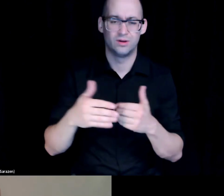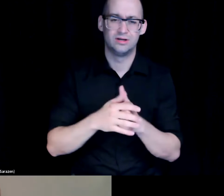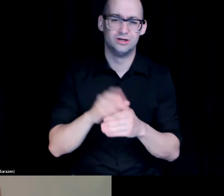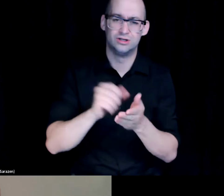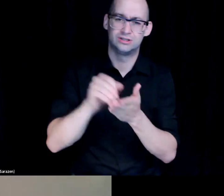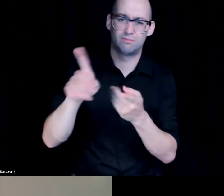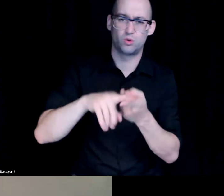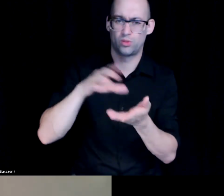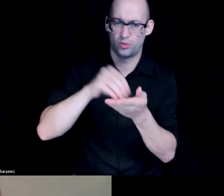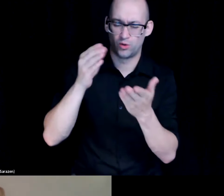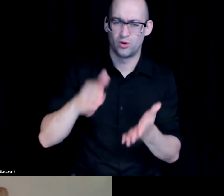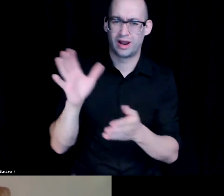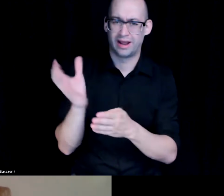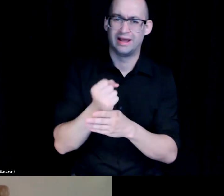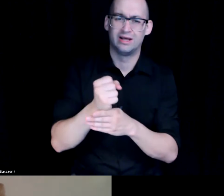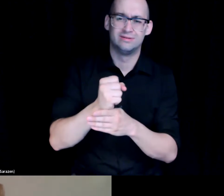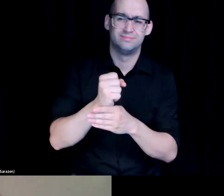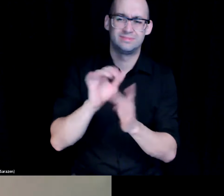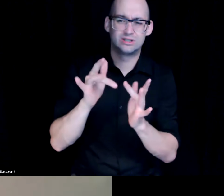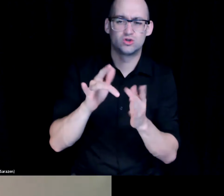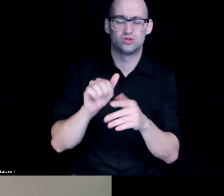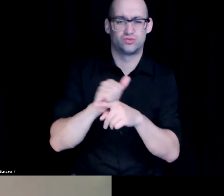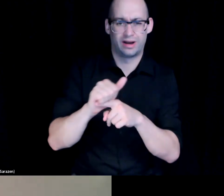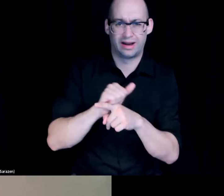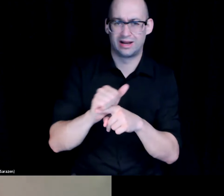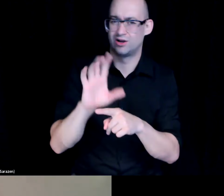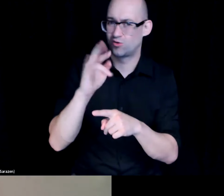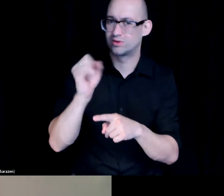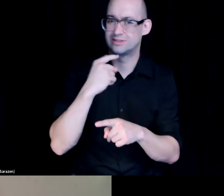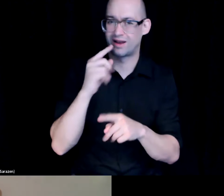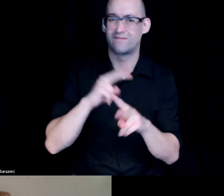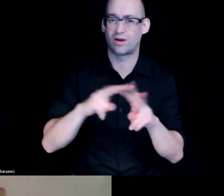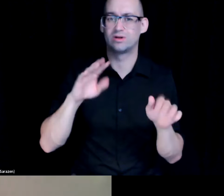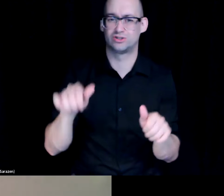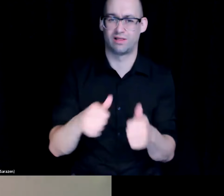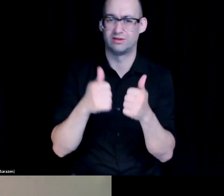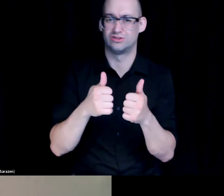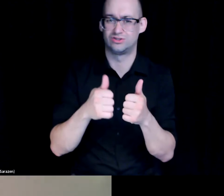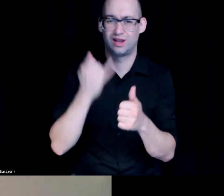that virtual training, which, as Chris noted, it's very challenging. If someone